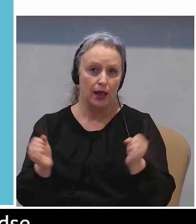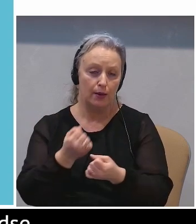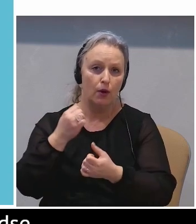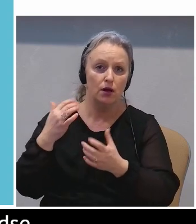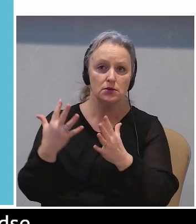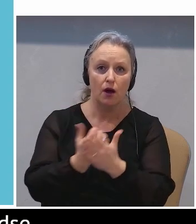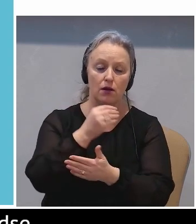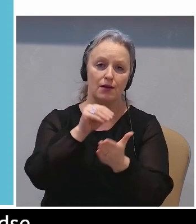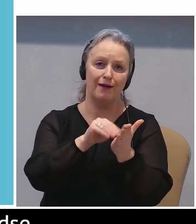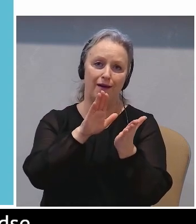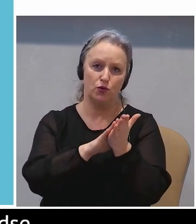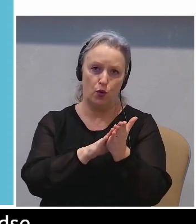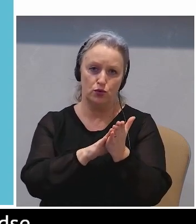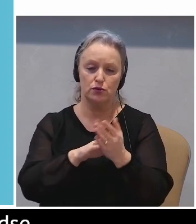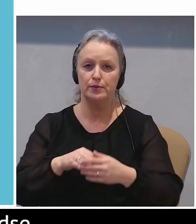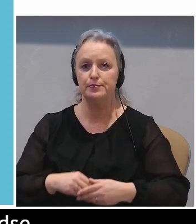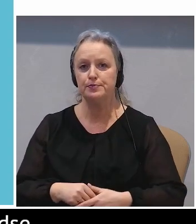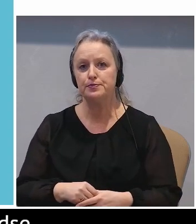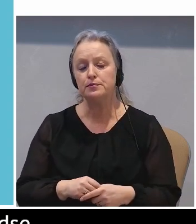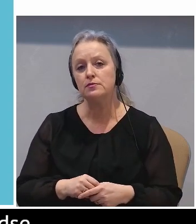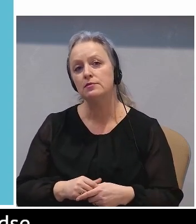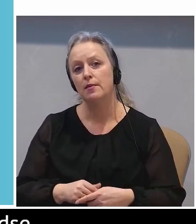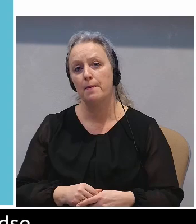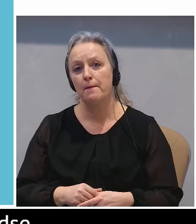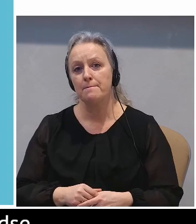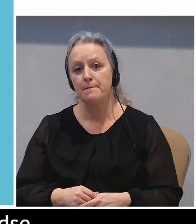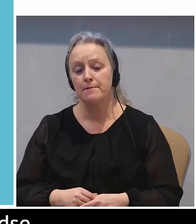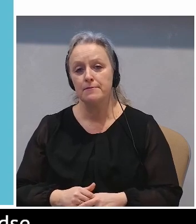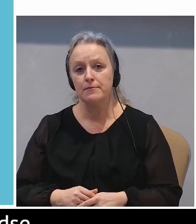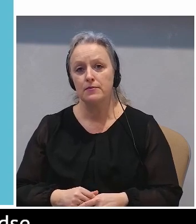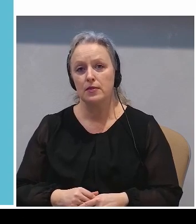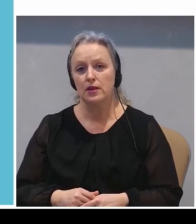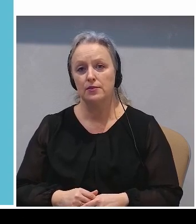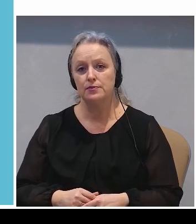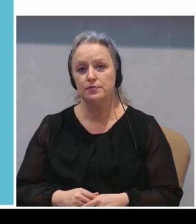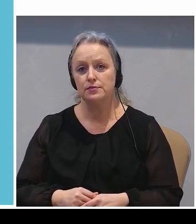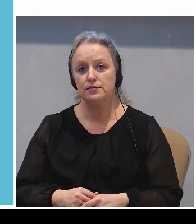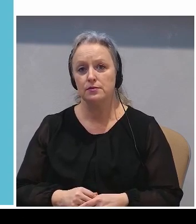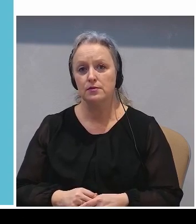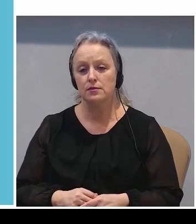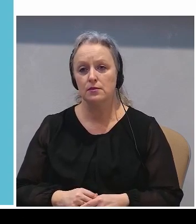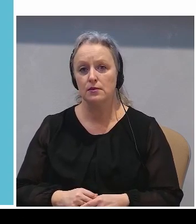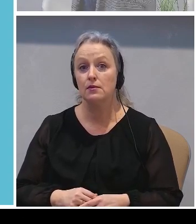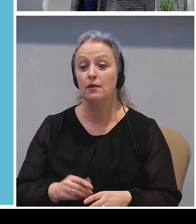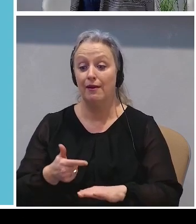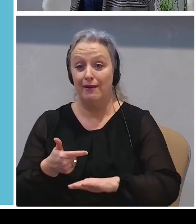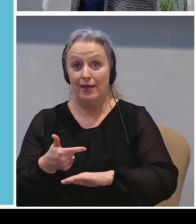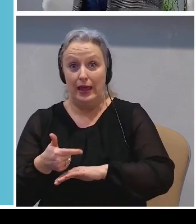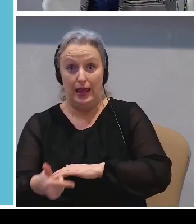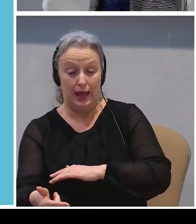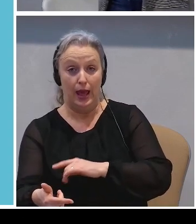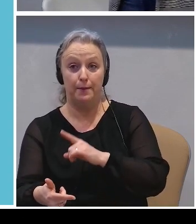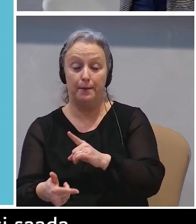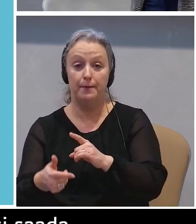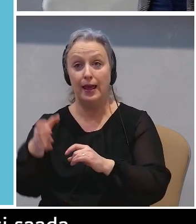healthcare, but they also have the ambition to be involved in research and innovation. And in that sense, they have been together funded through 2 different